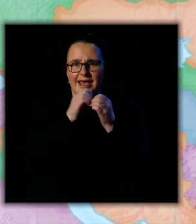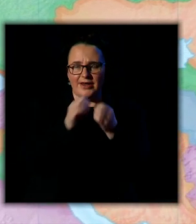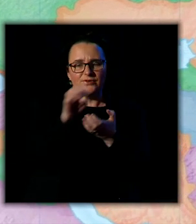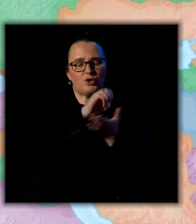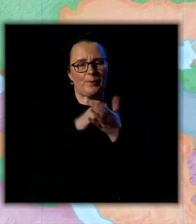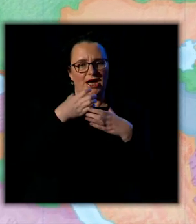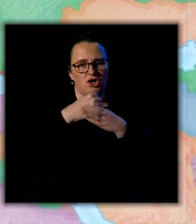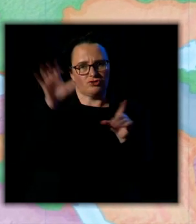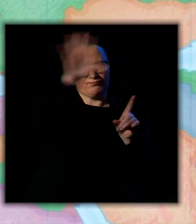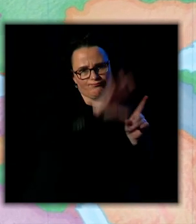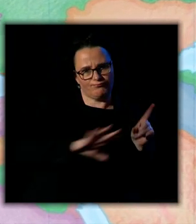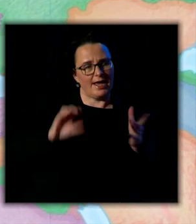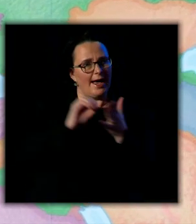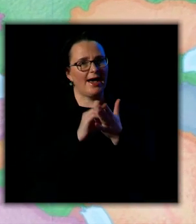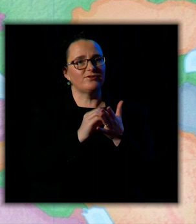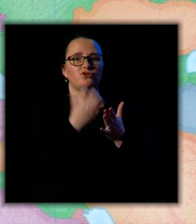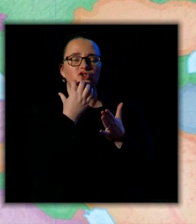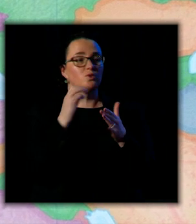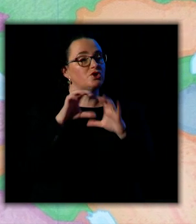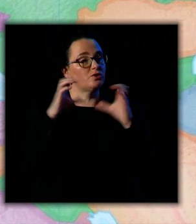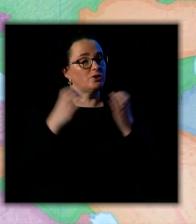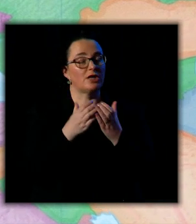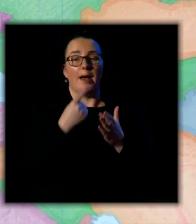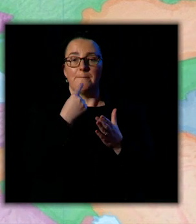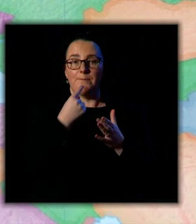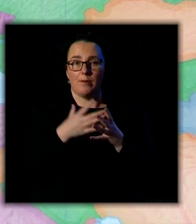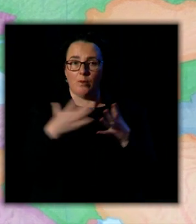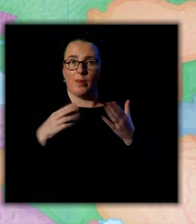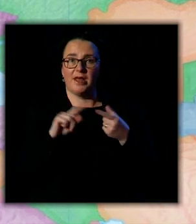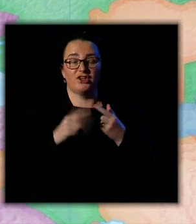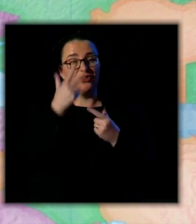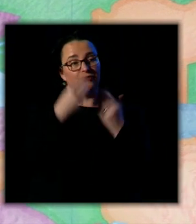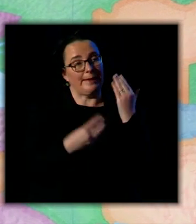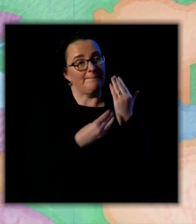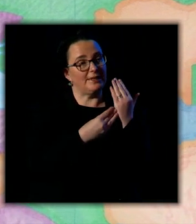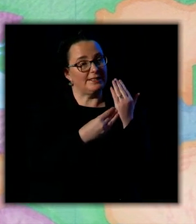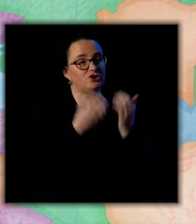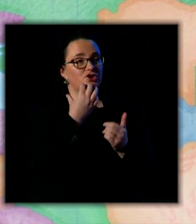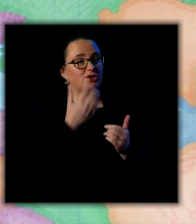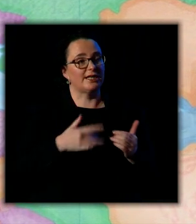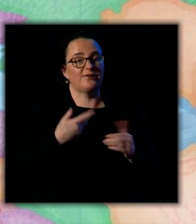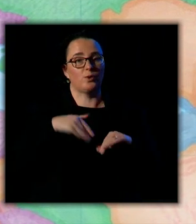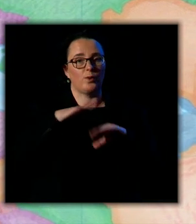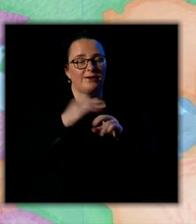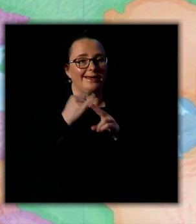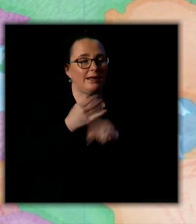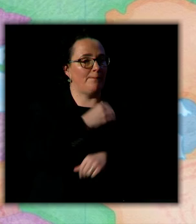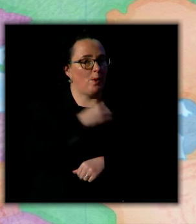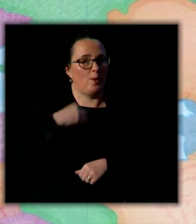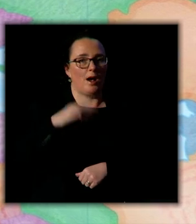communities in every European country, but the largest Jewish population, more than 3 million, was in